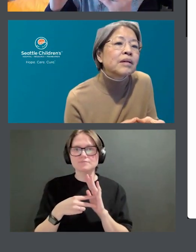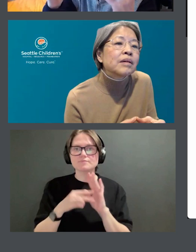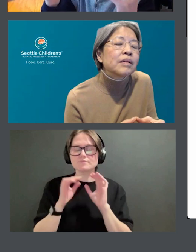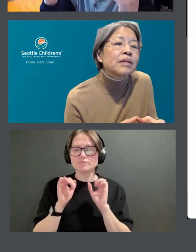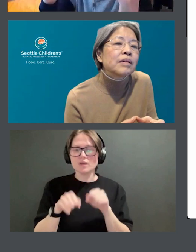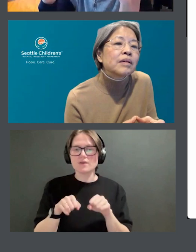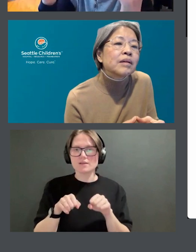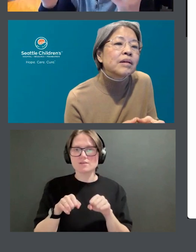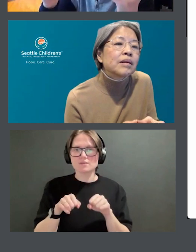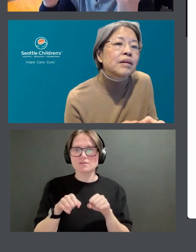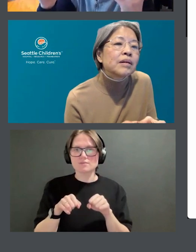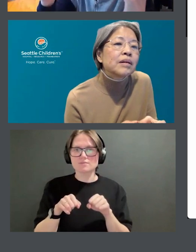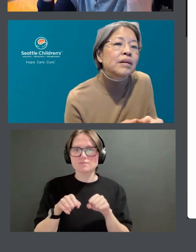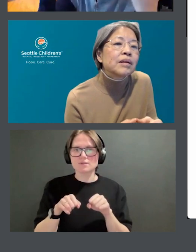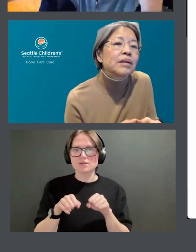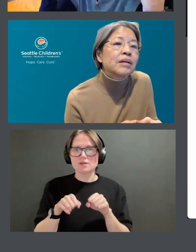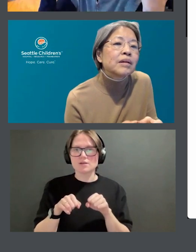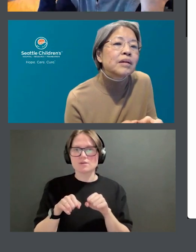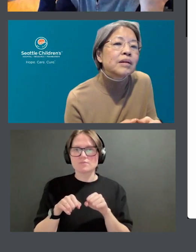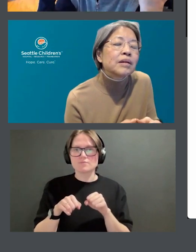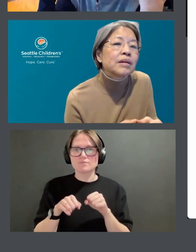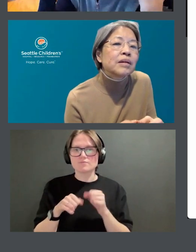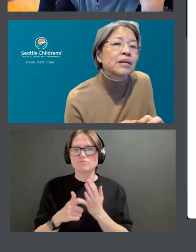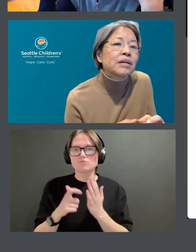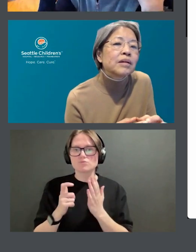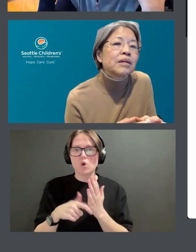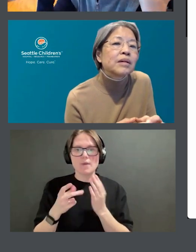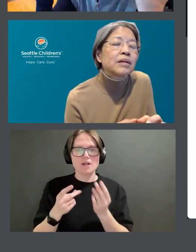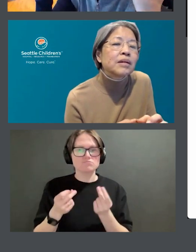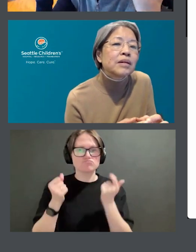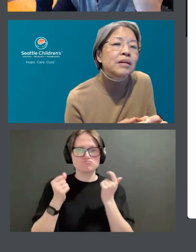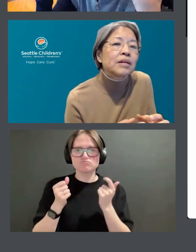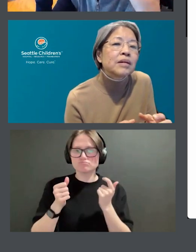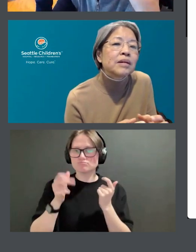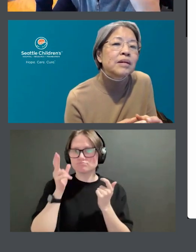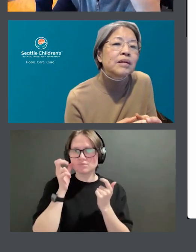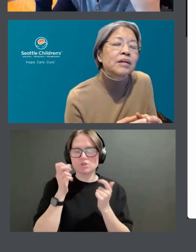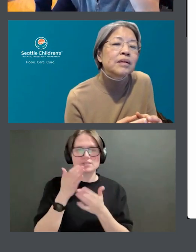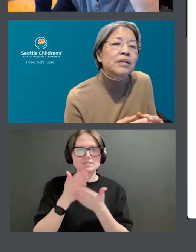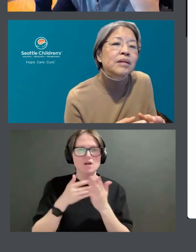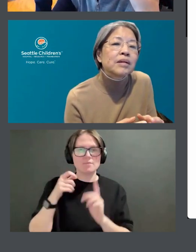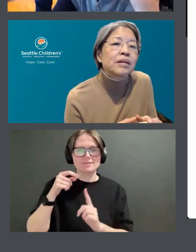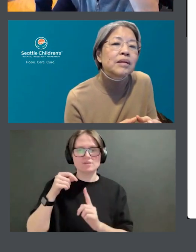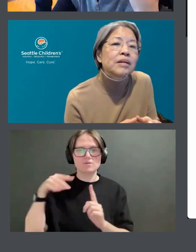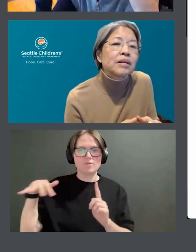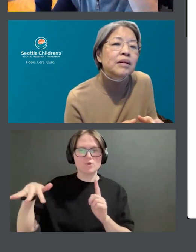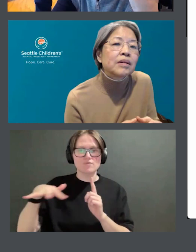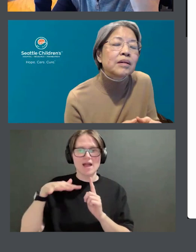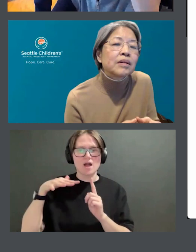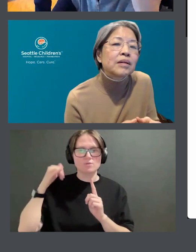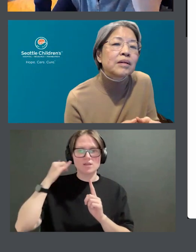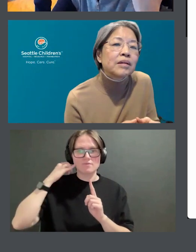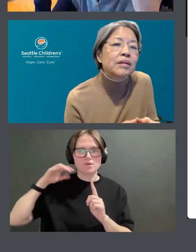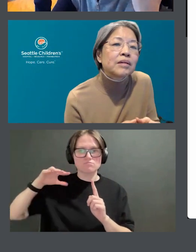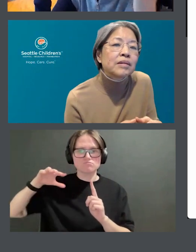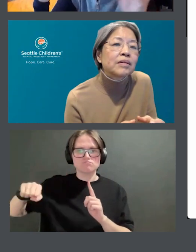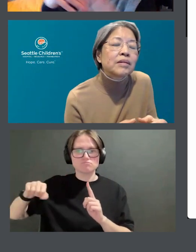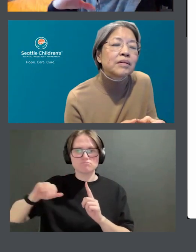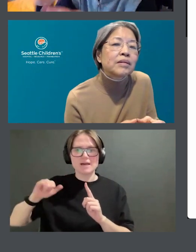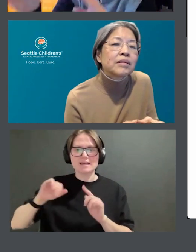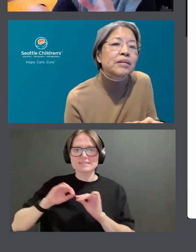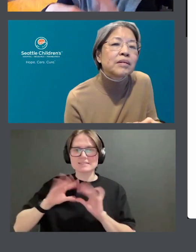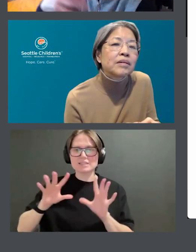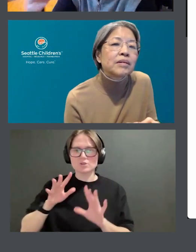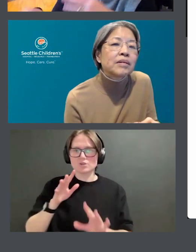automatically hear some signal from around if it's identified as clear speech. But